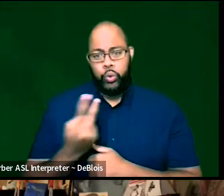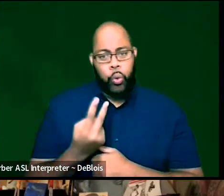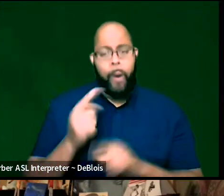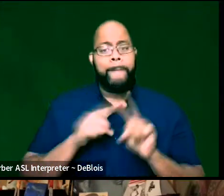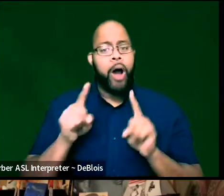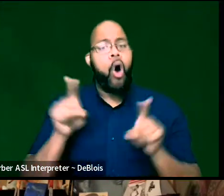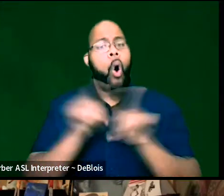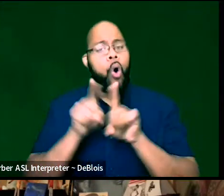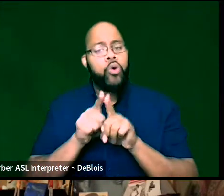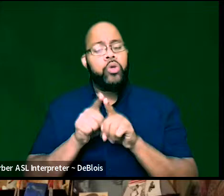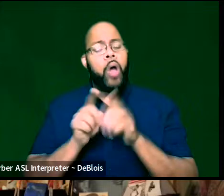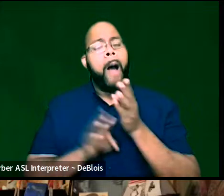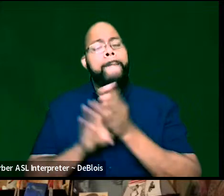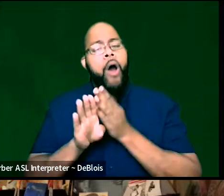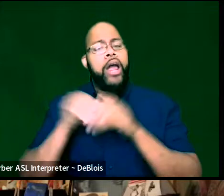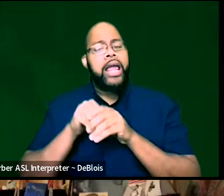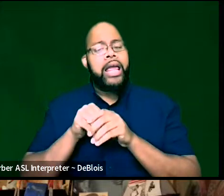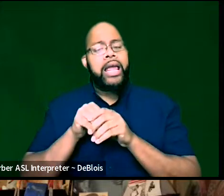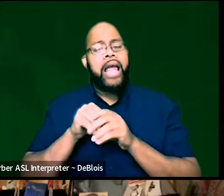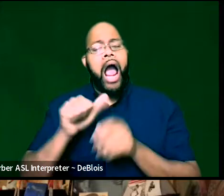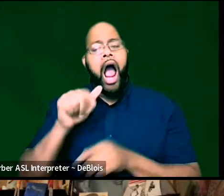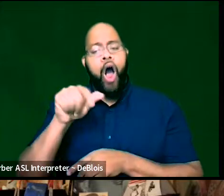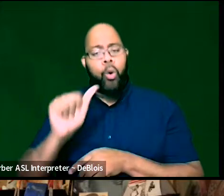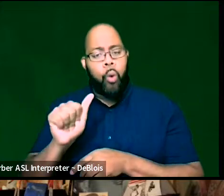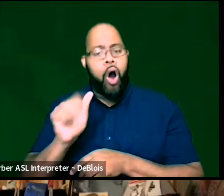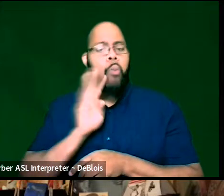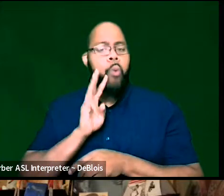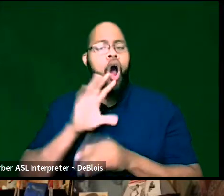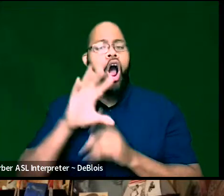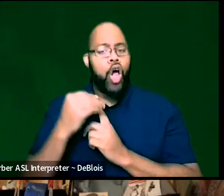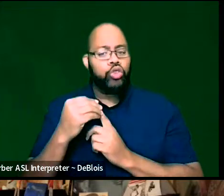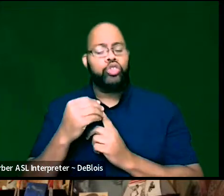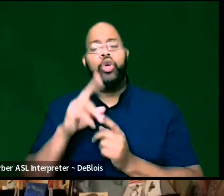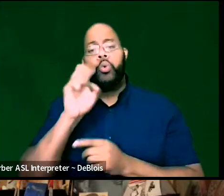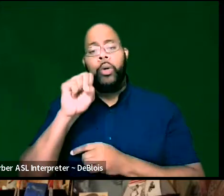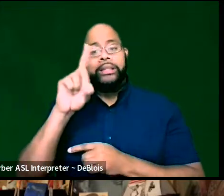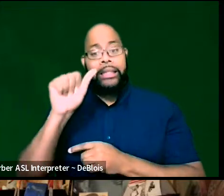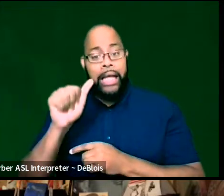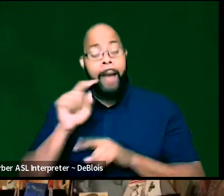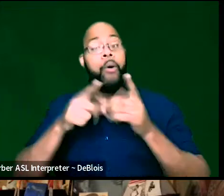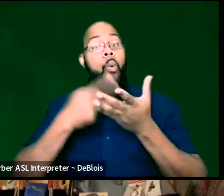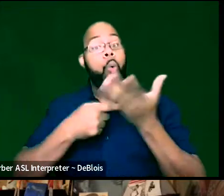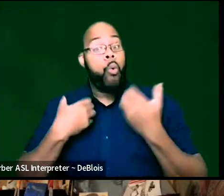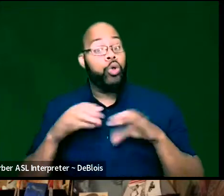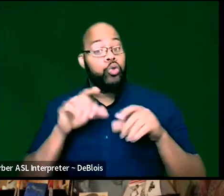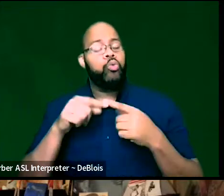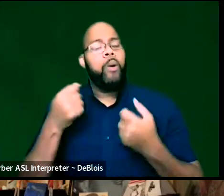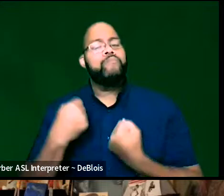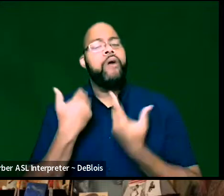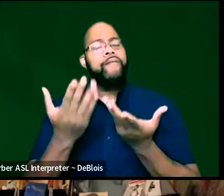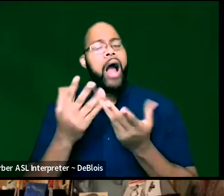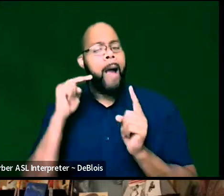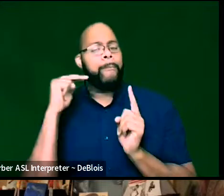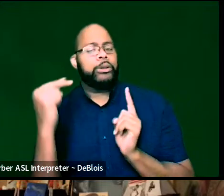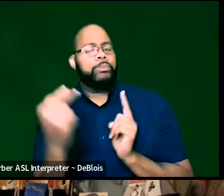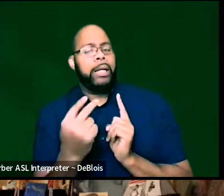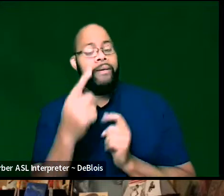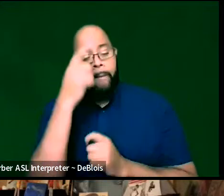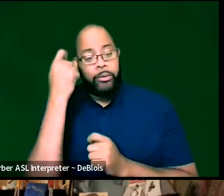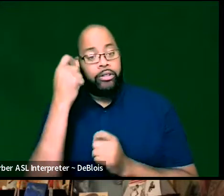was also minorities in aquaculture. It was also the USDA. But what we wanted to do is provide a perspective,